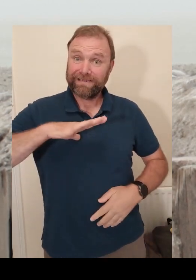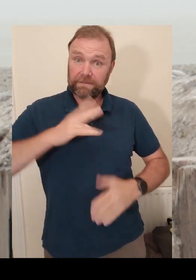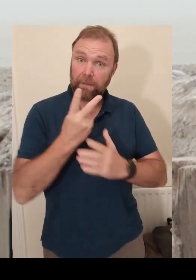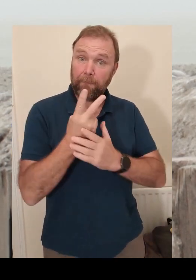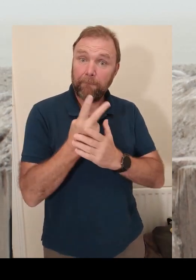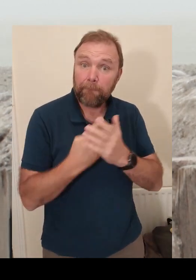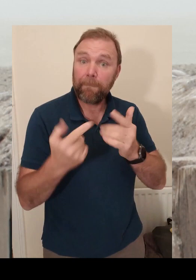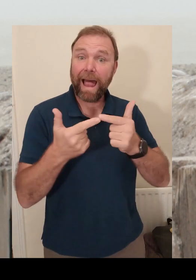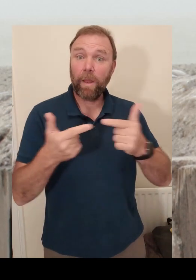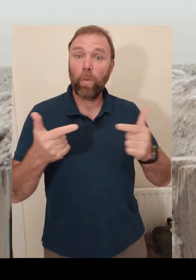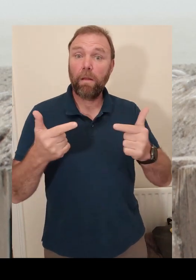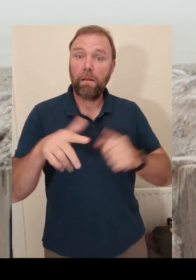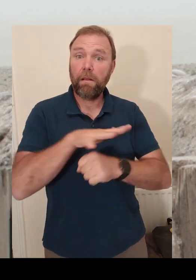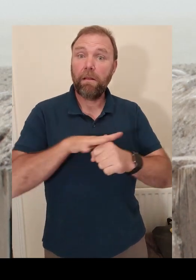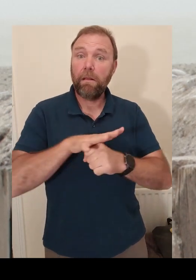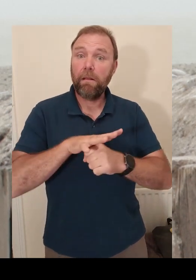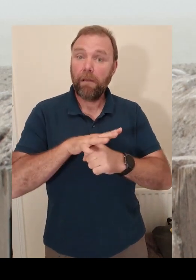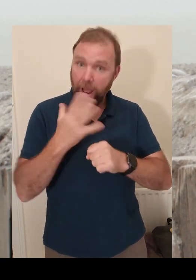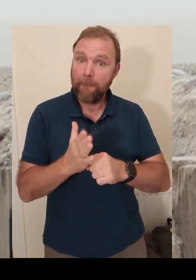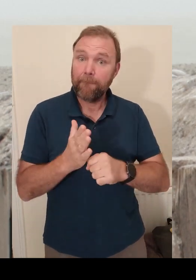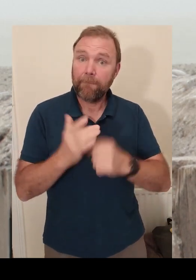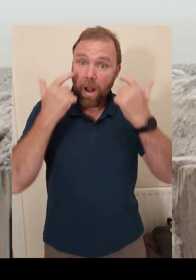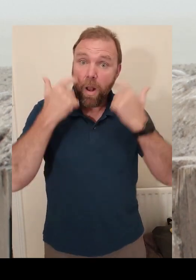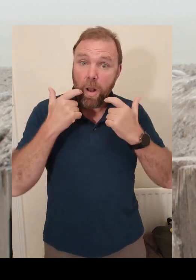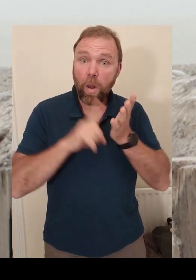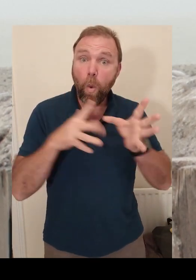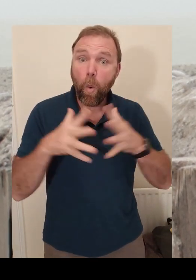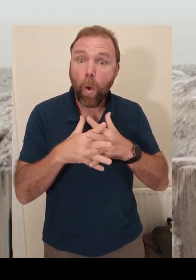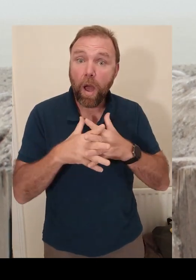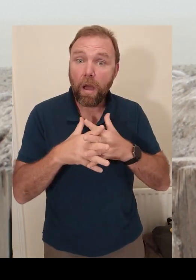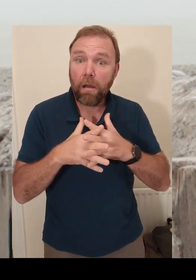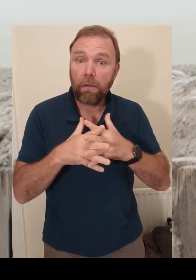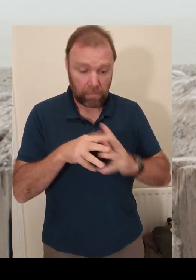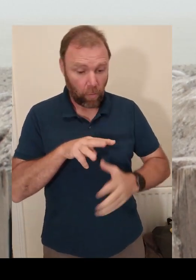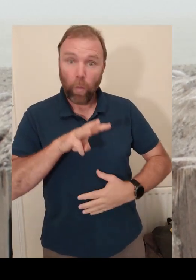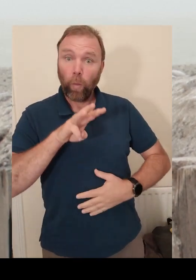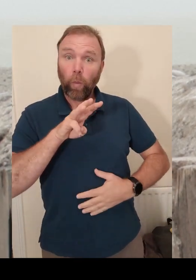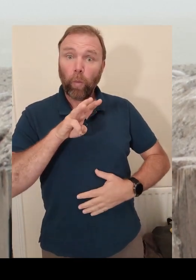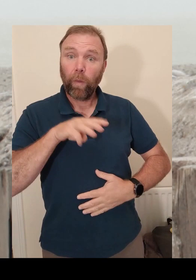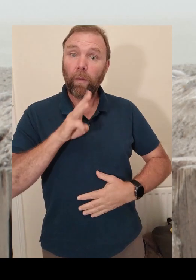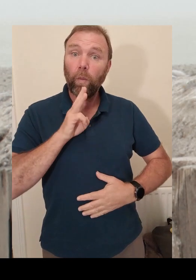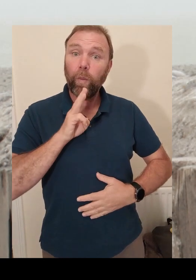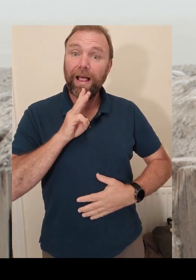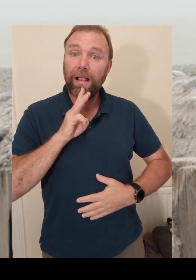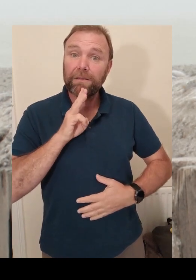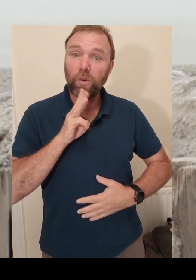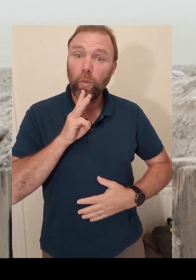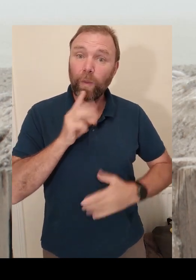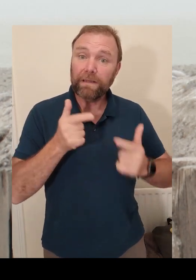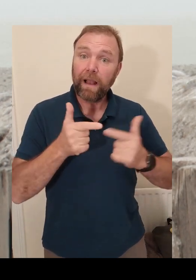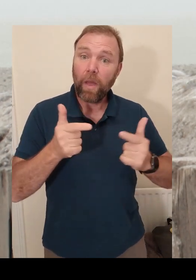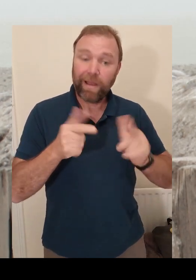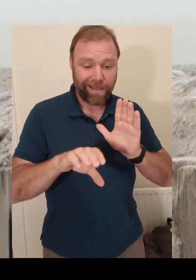by law, is a bilingual country. So written into law is the Welsh Language